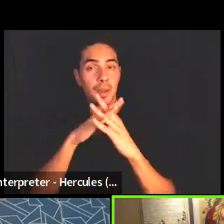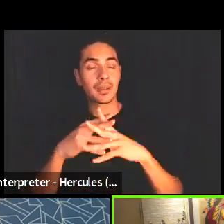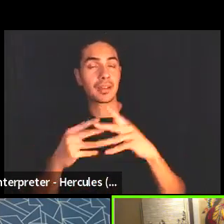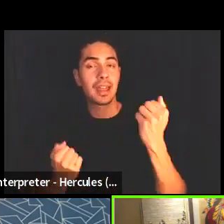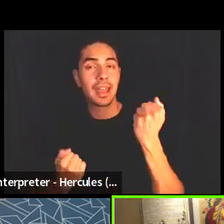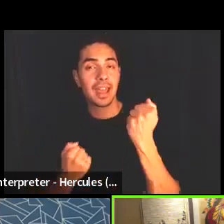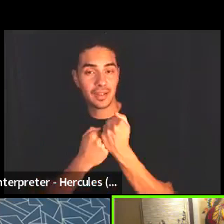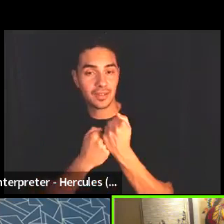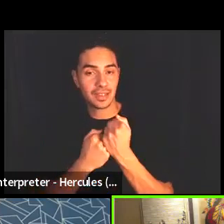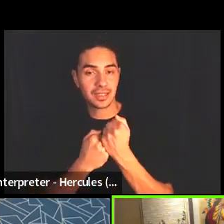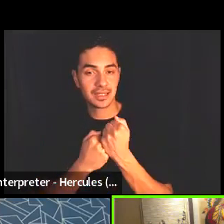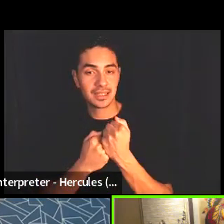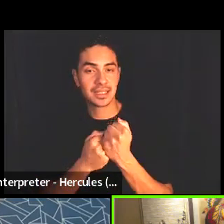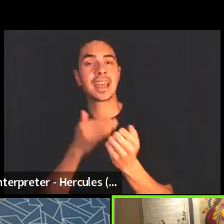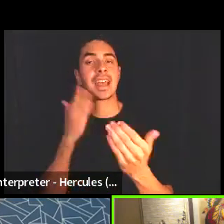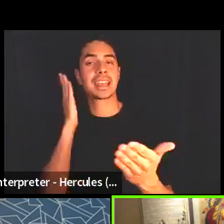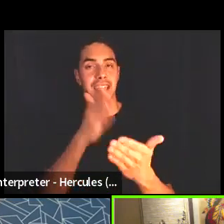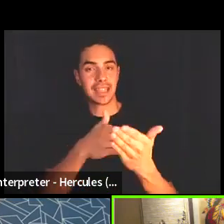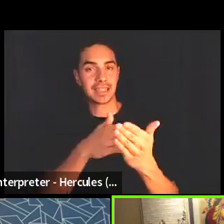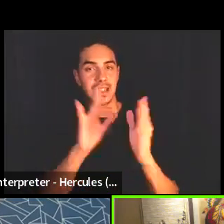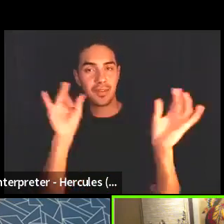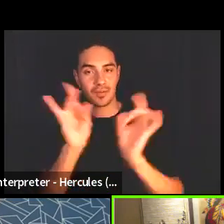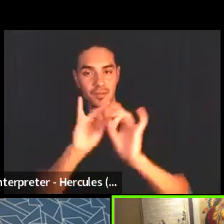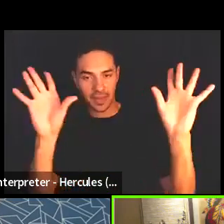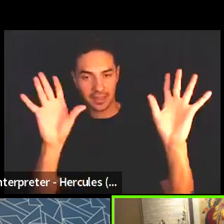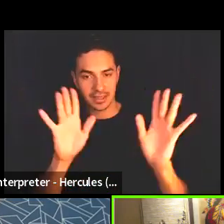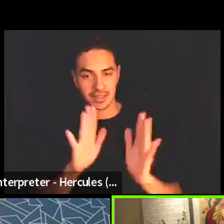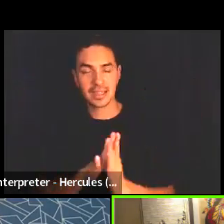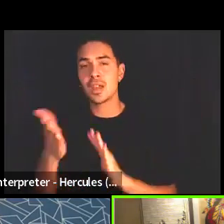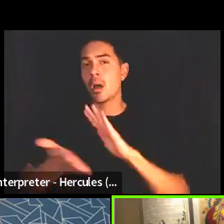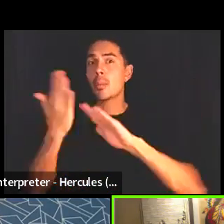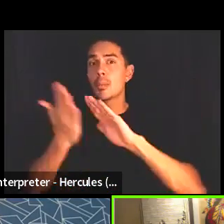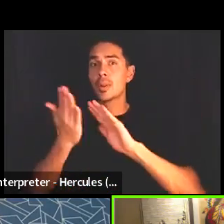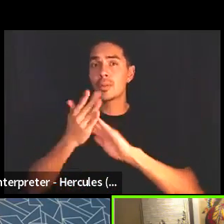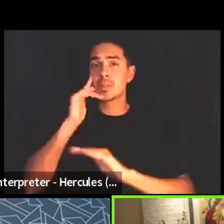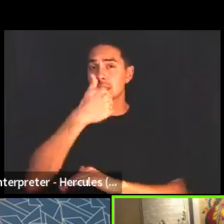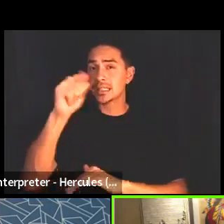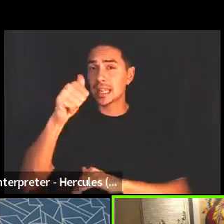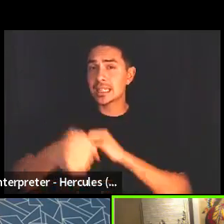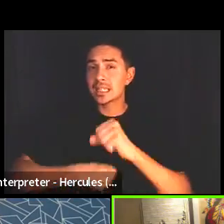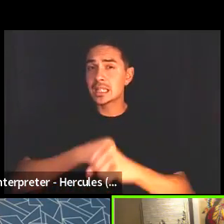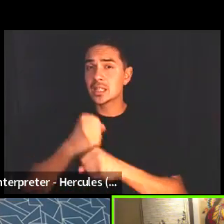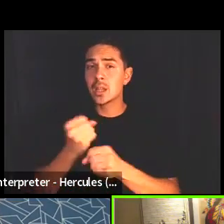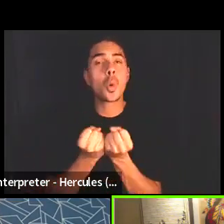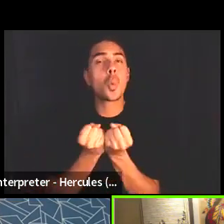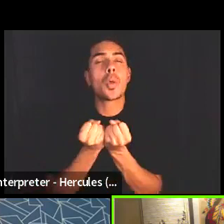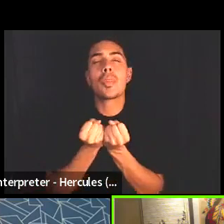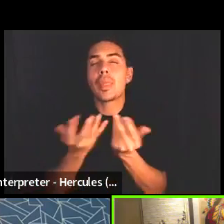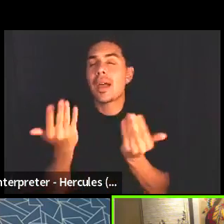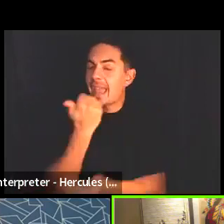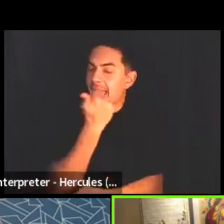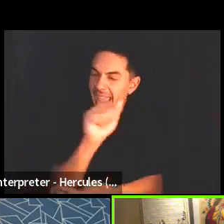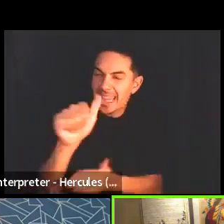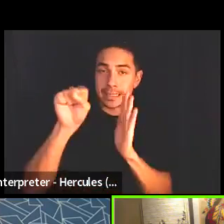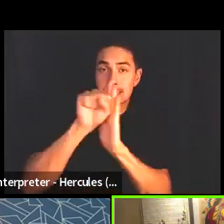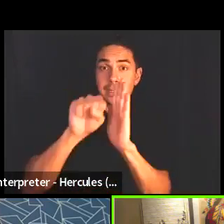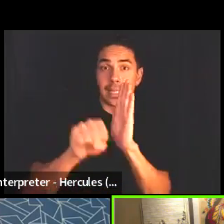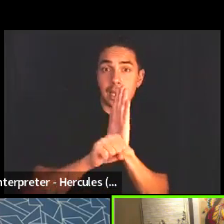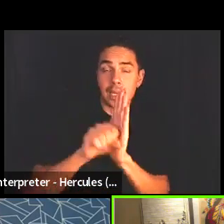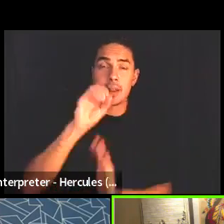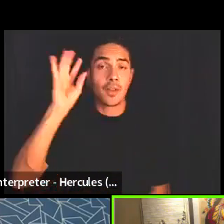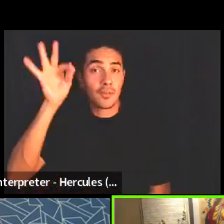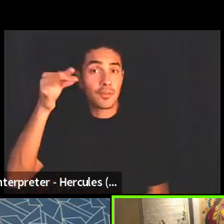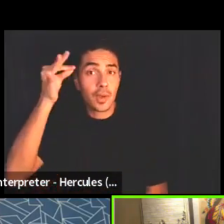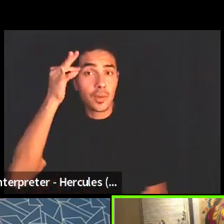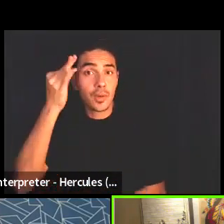They're from Virginia. They've been operating for 10 years without a dollar of federal or state funding to provide